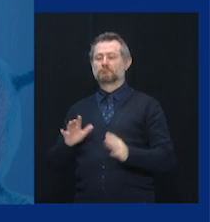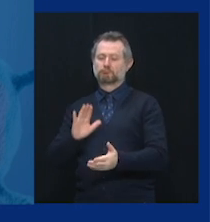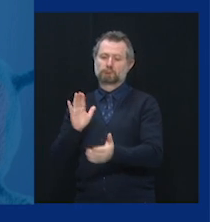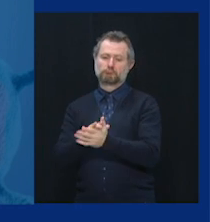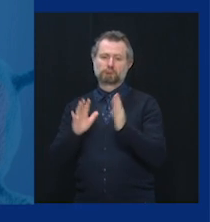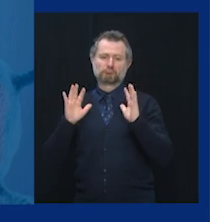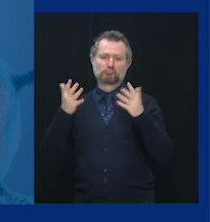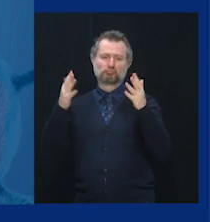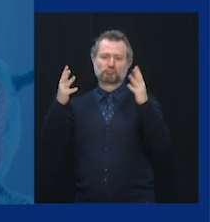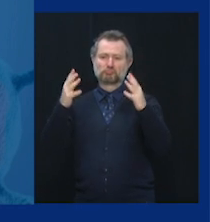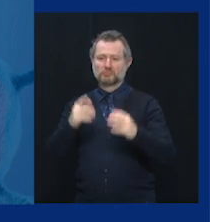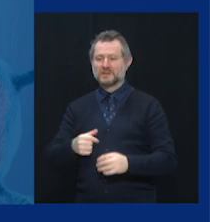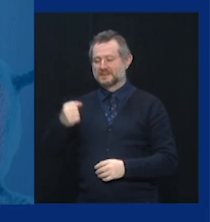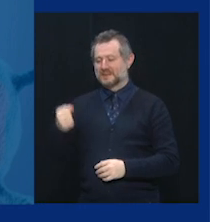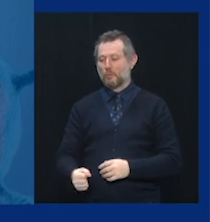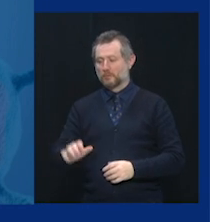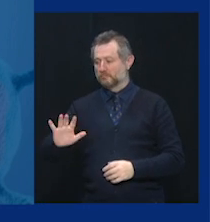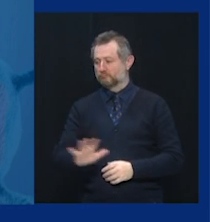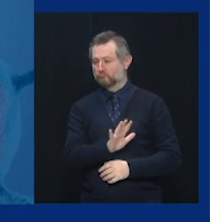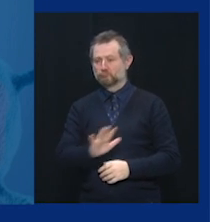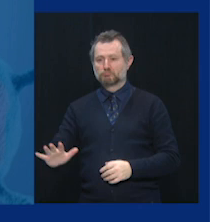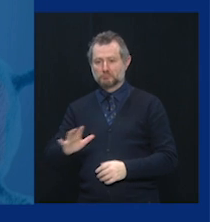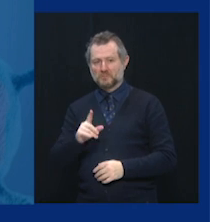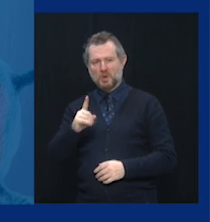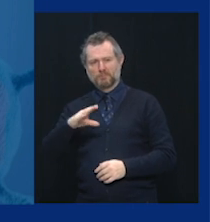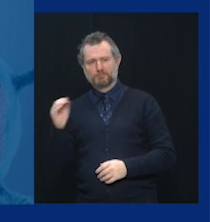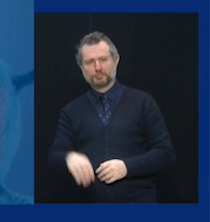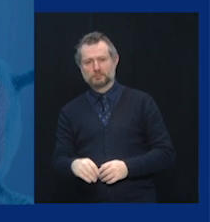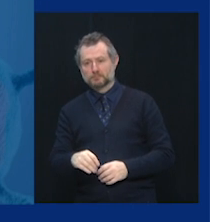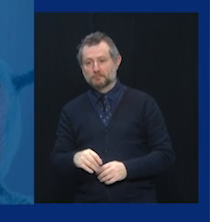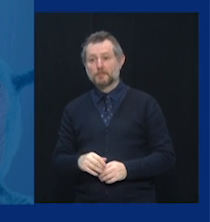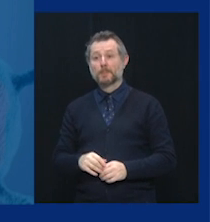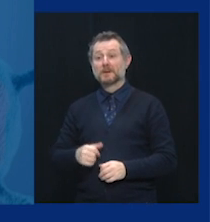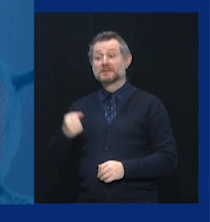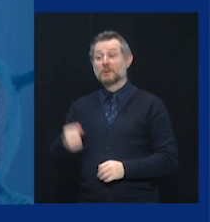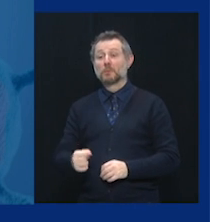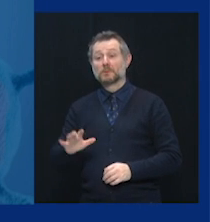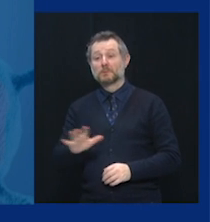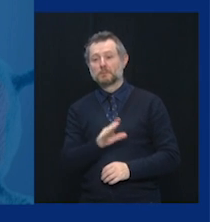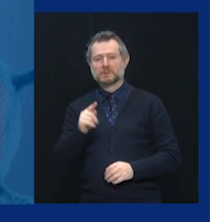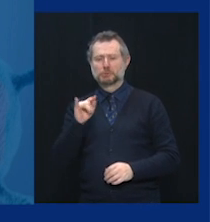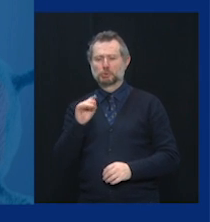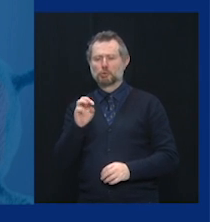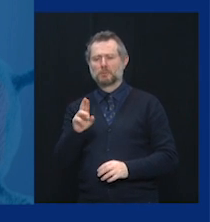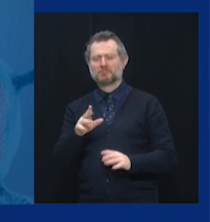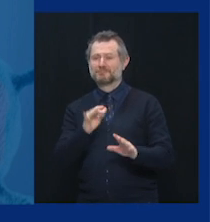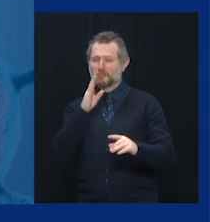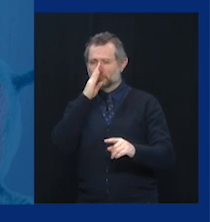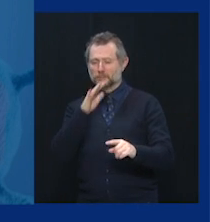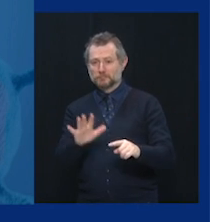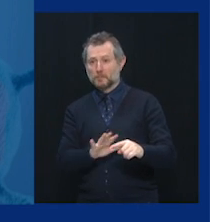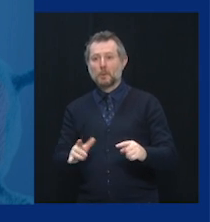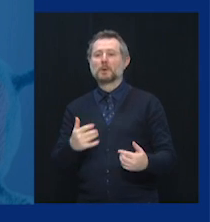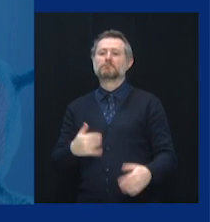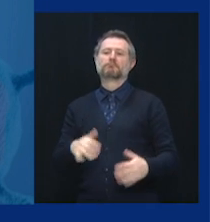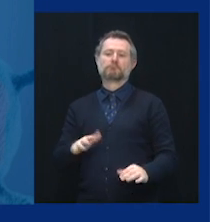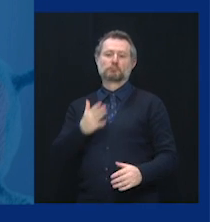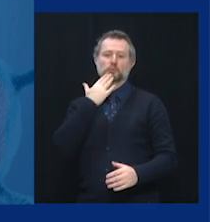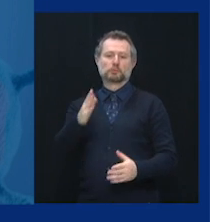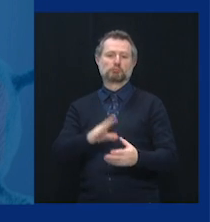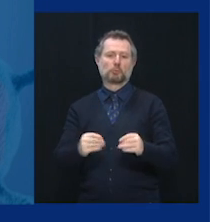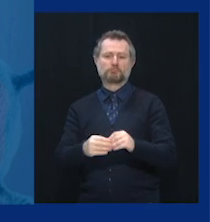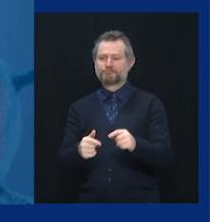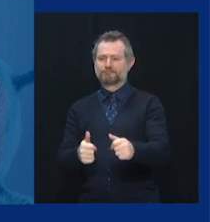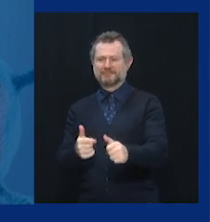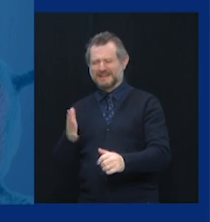Southern Tier, 100%. And the Southern Tier is a real turnaround story. So hats off to the Southern Tier